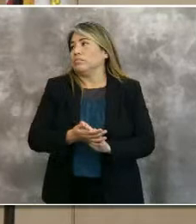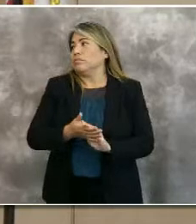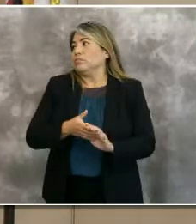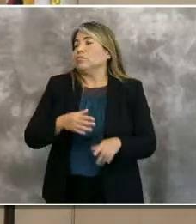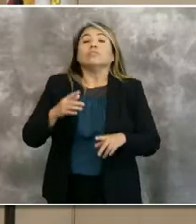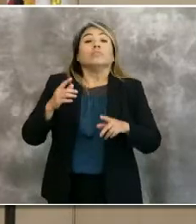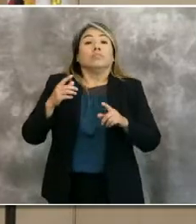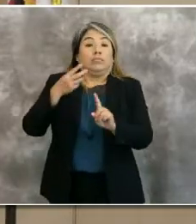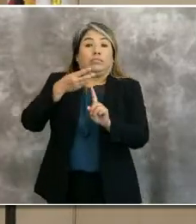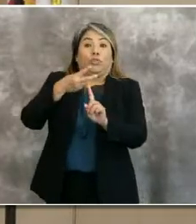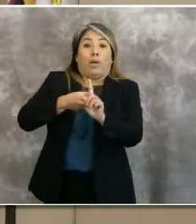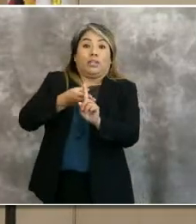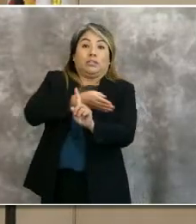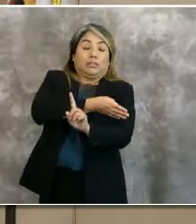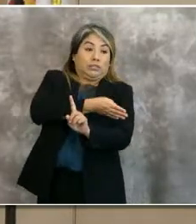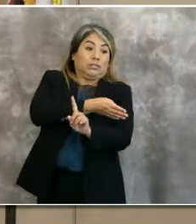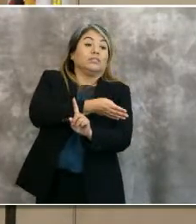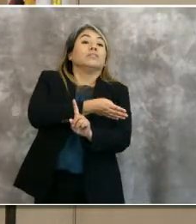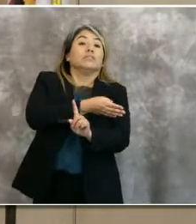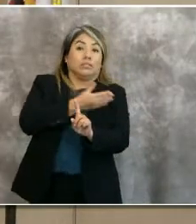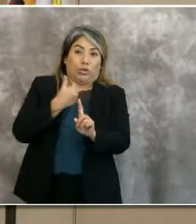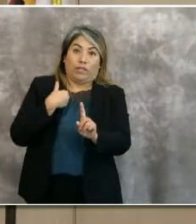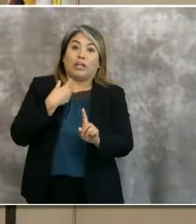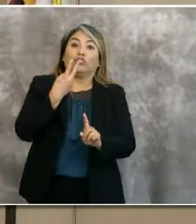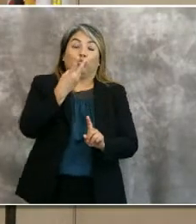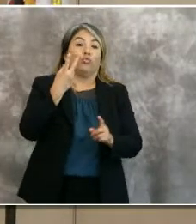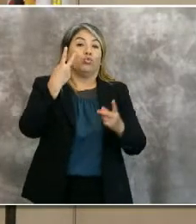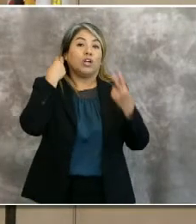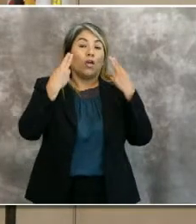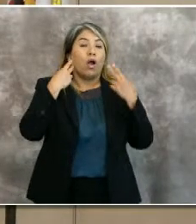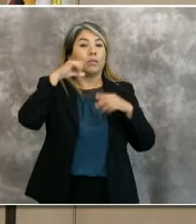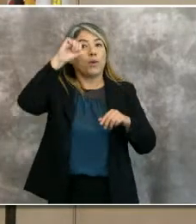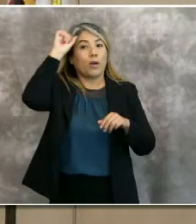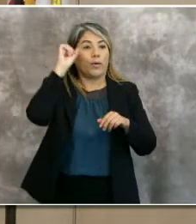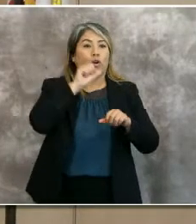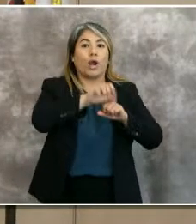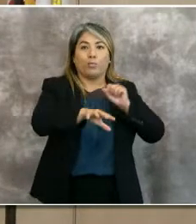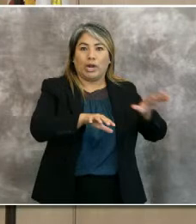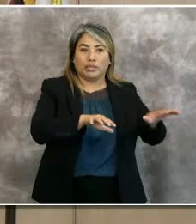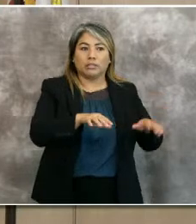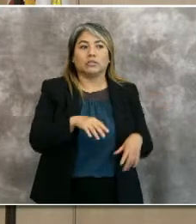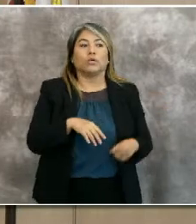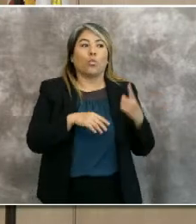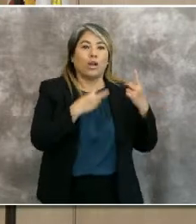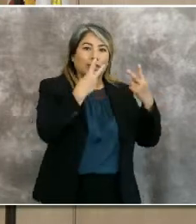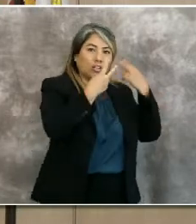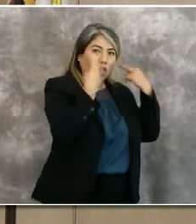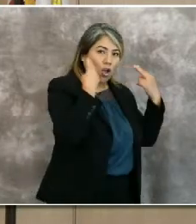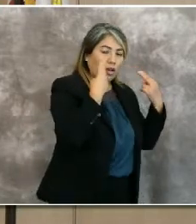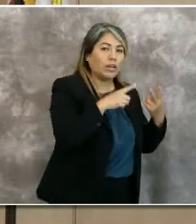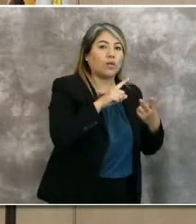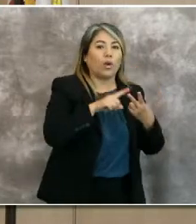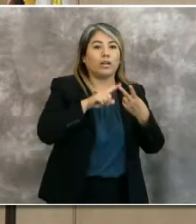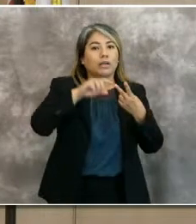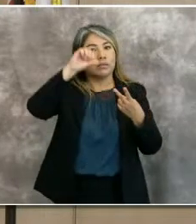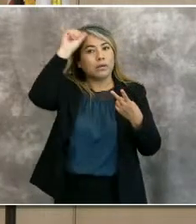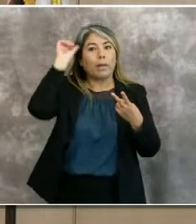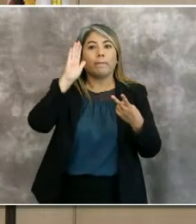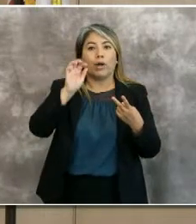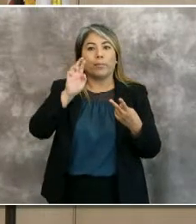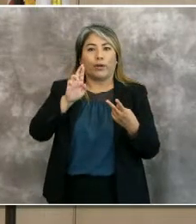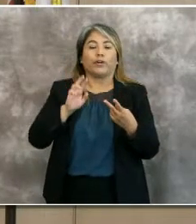Over the past 2 months, we've had 2 salon barber outbreaks, one in a salon and one in a barber